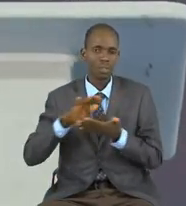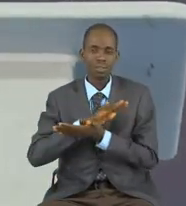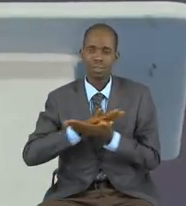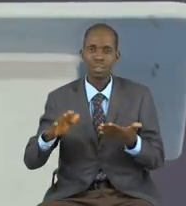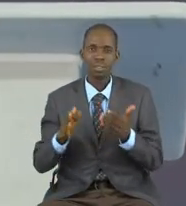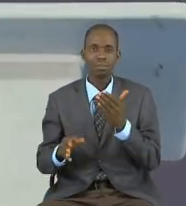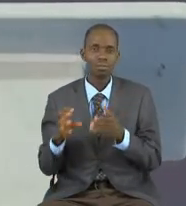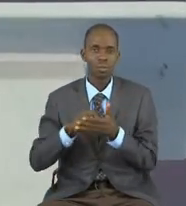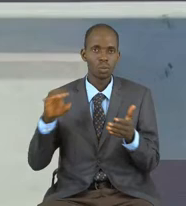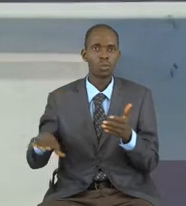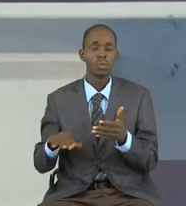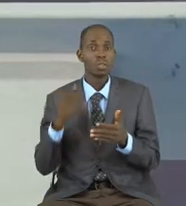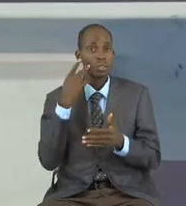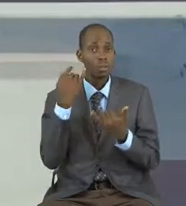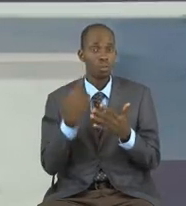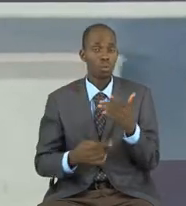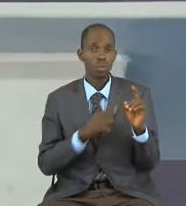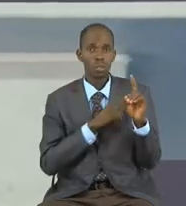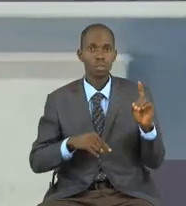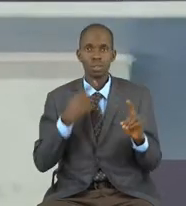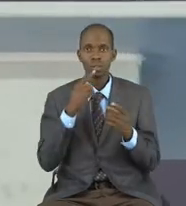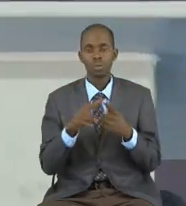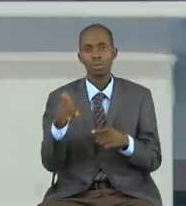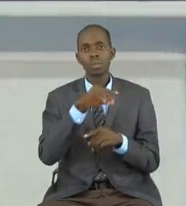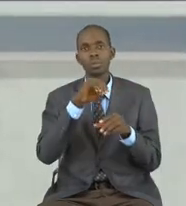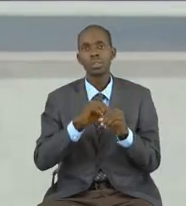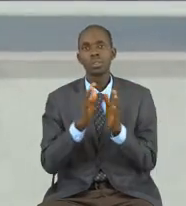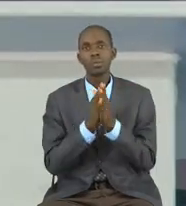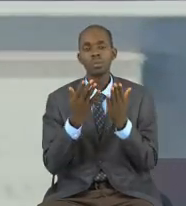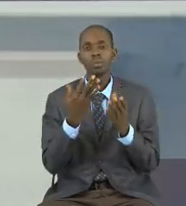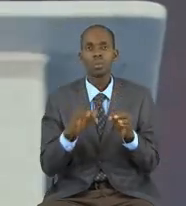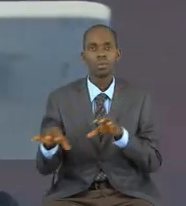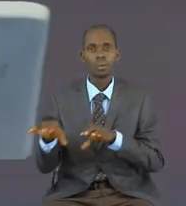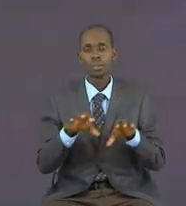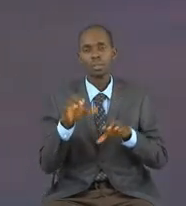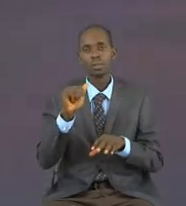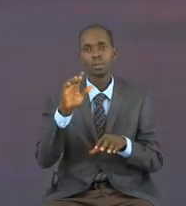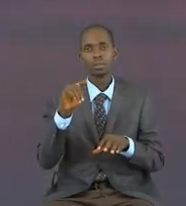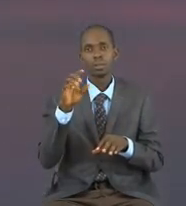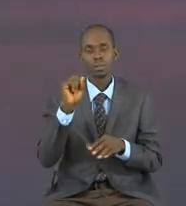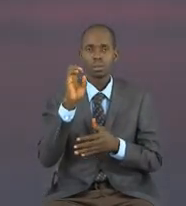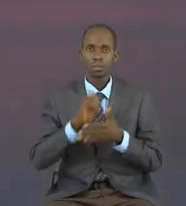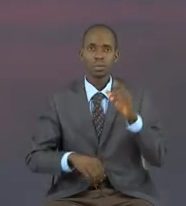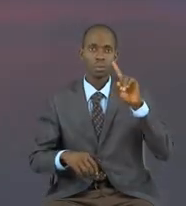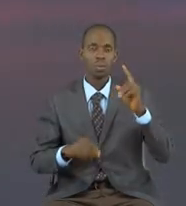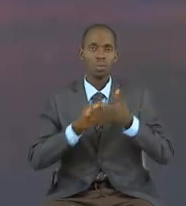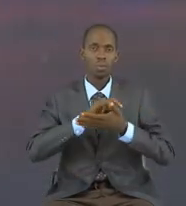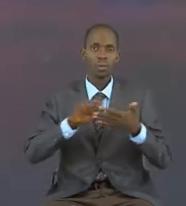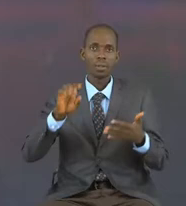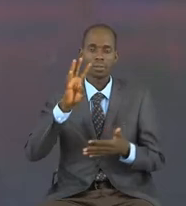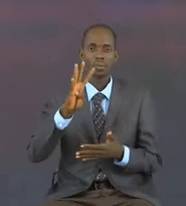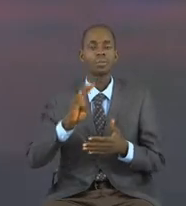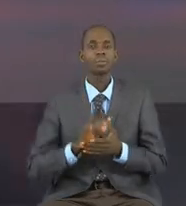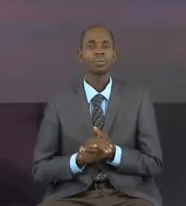what he told them in Acts chapter 1, verse 4. Acts chapter 1, reading